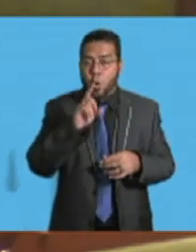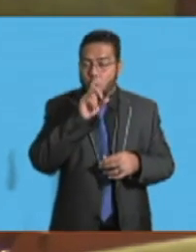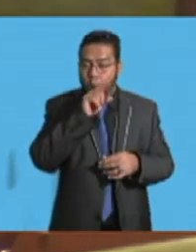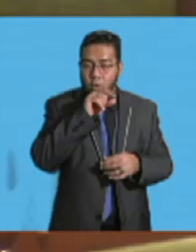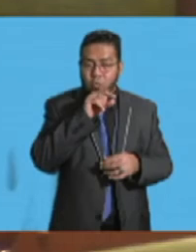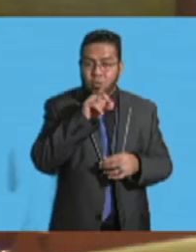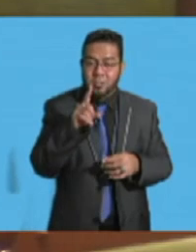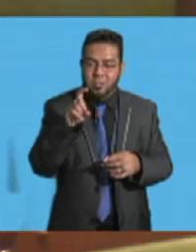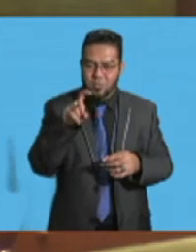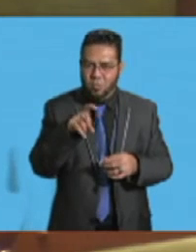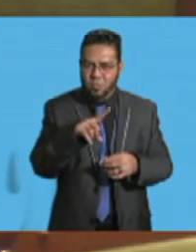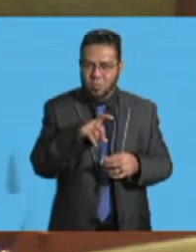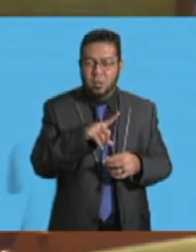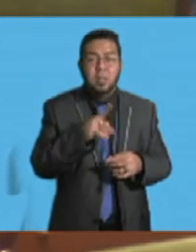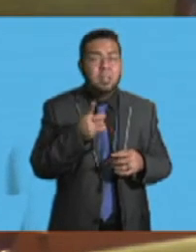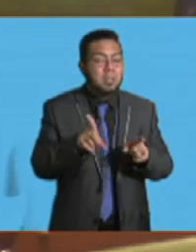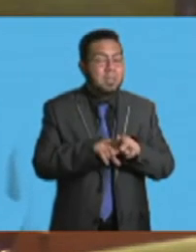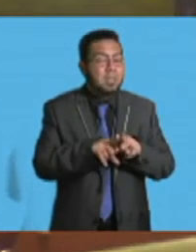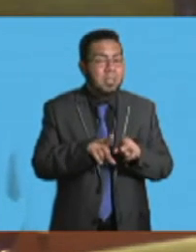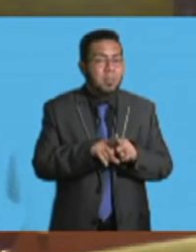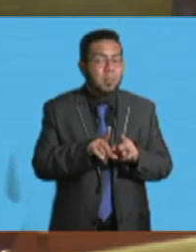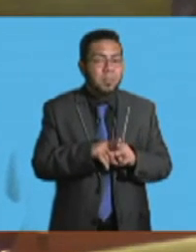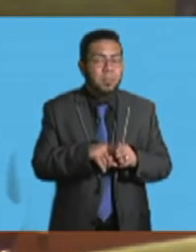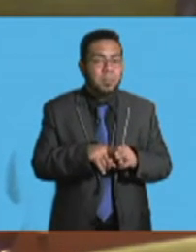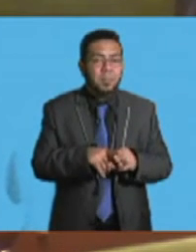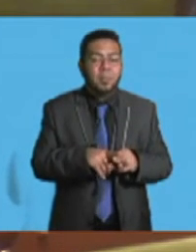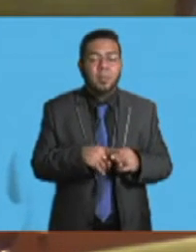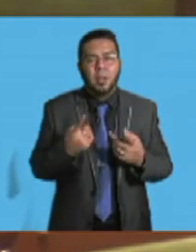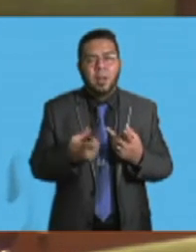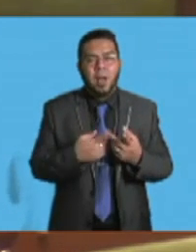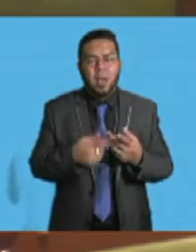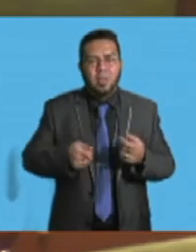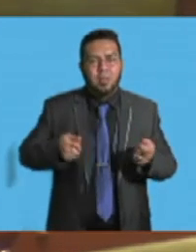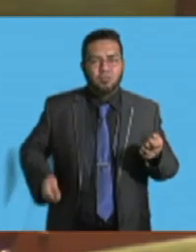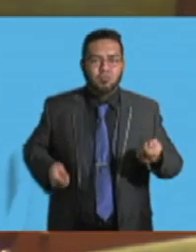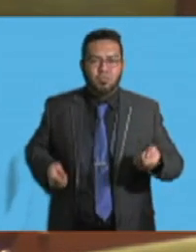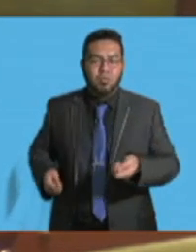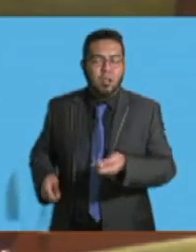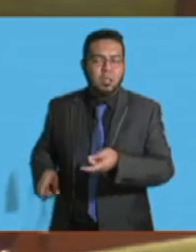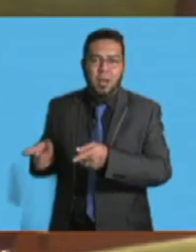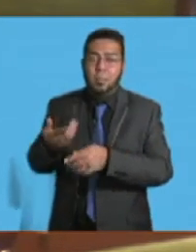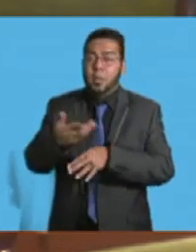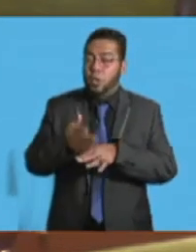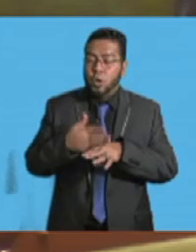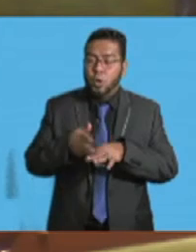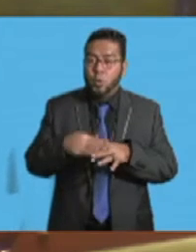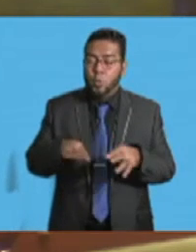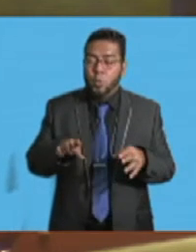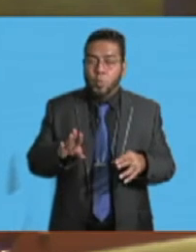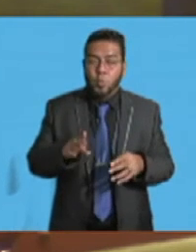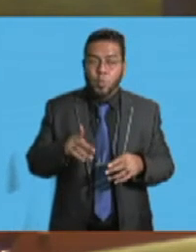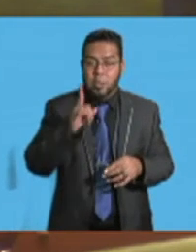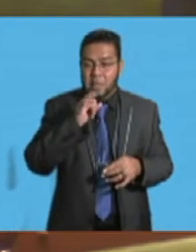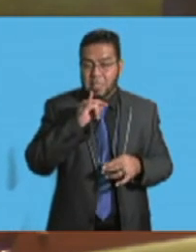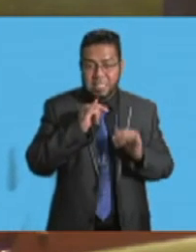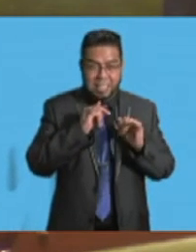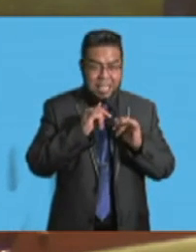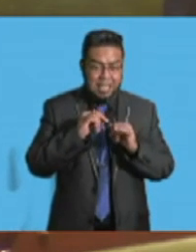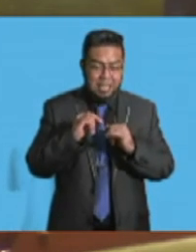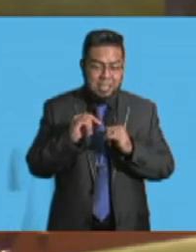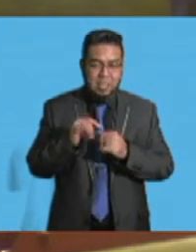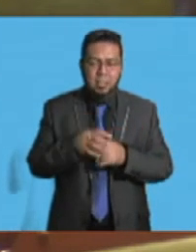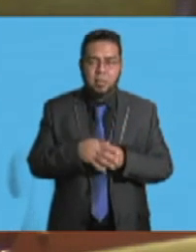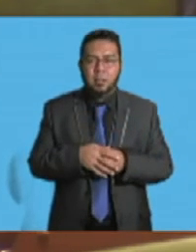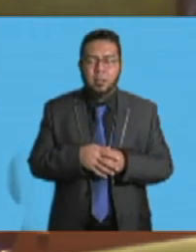bioagents for the stick insects, coconut flat moth, and scale insect. New varieties, Madam Speaker. The Crop and Research Division